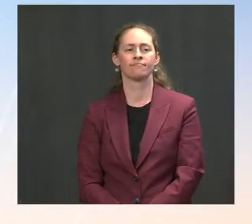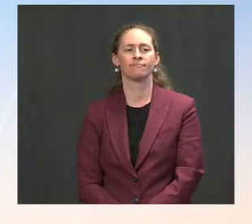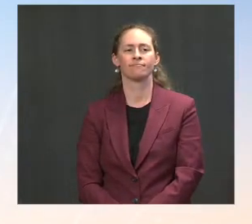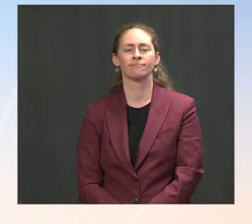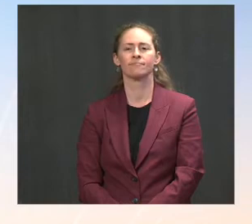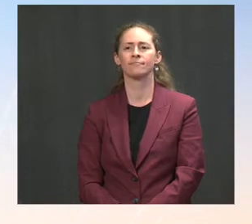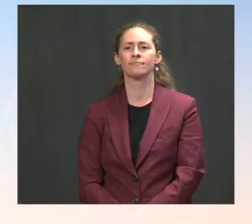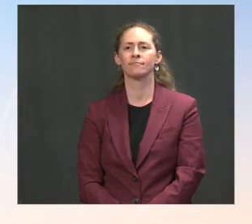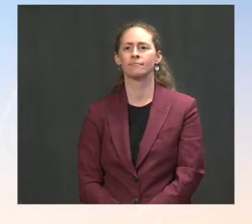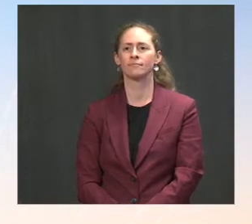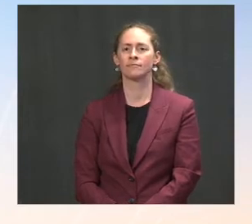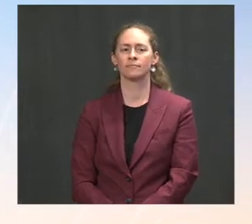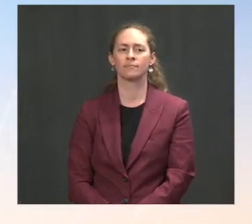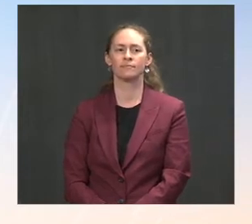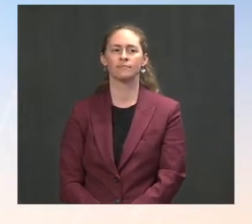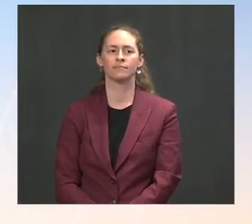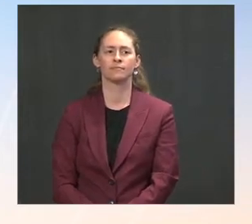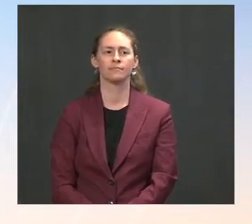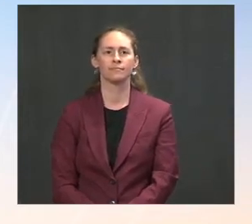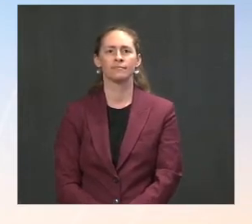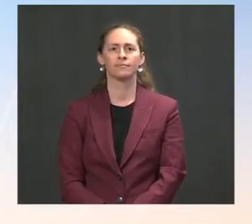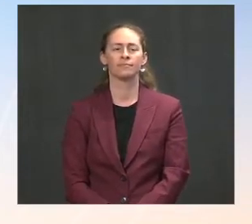I see you somewhere there. Thank you, Jen.